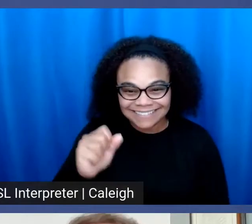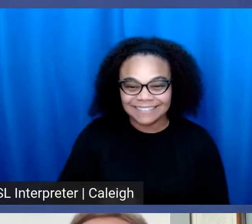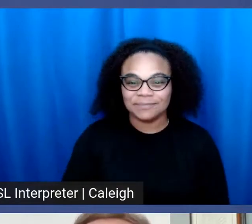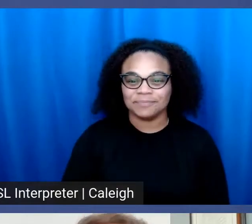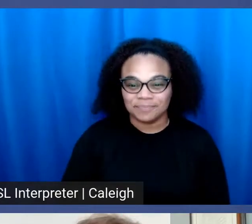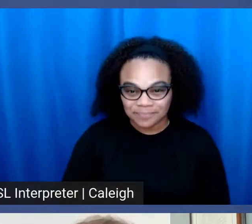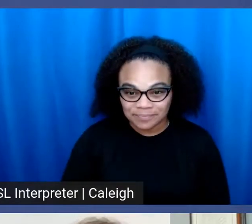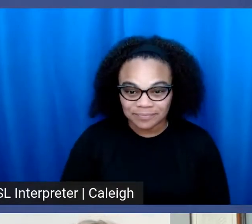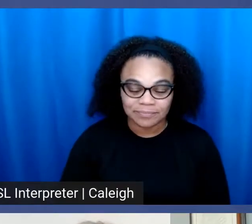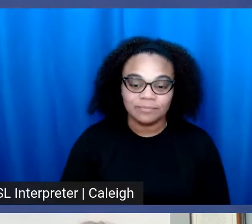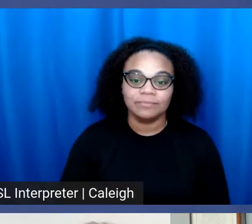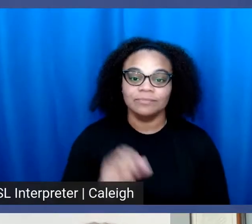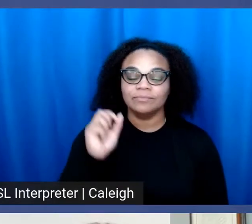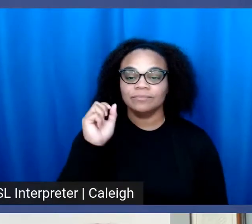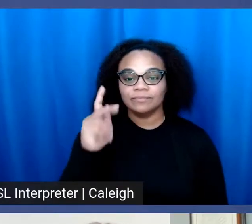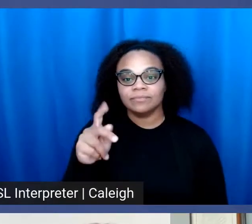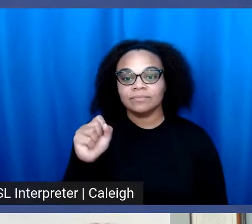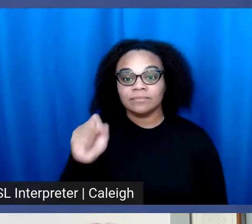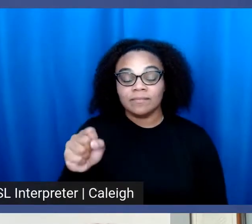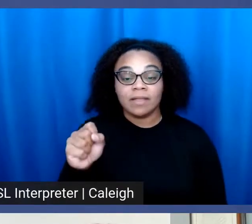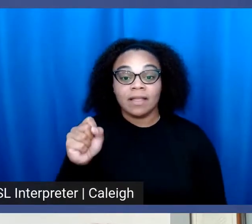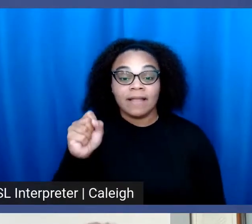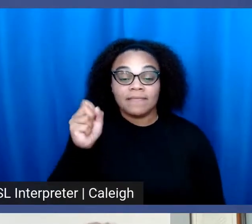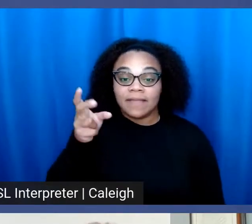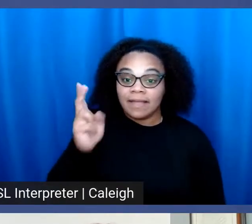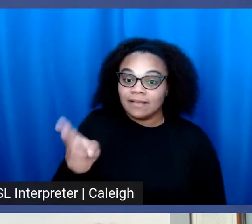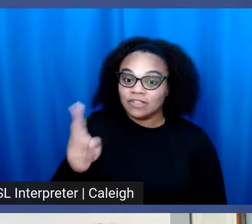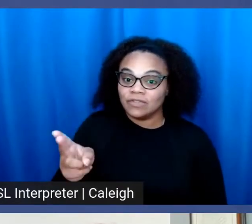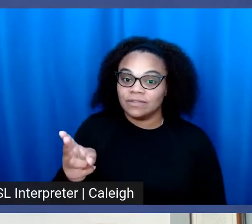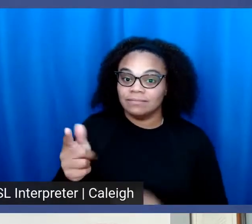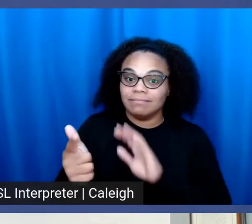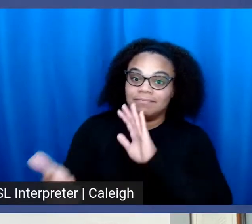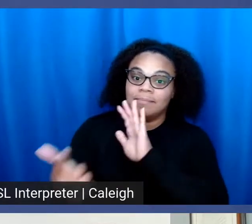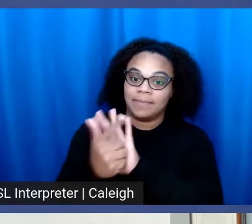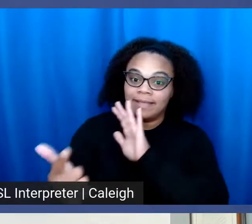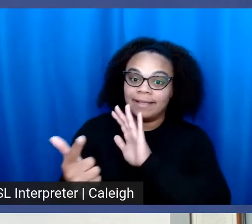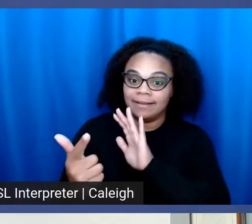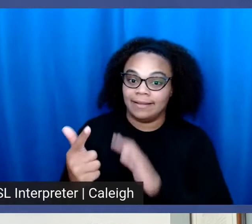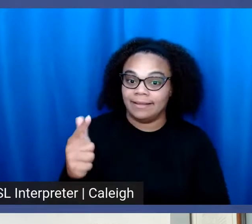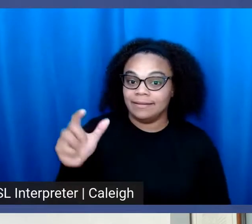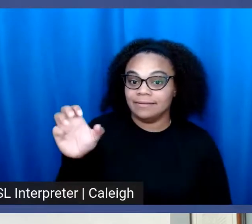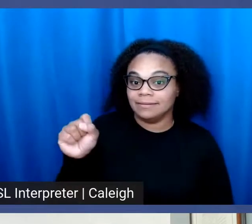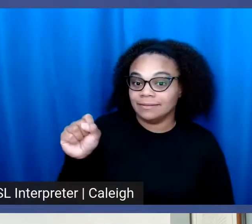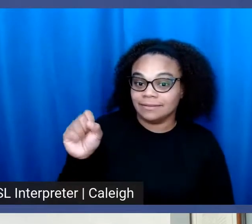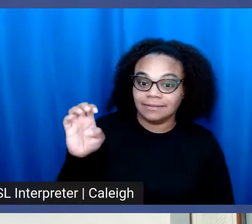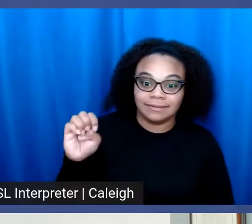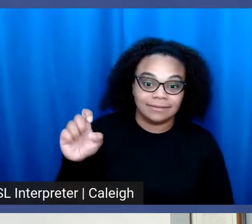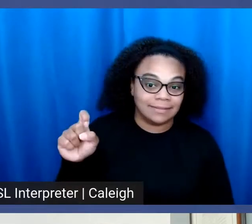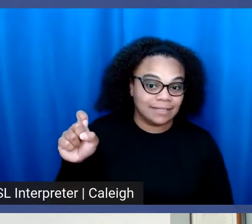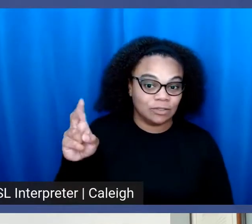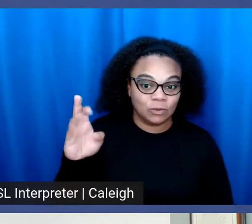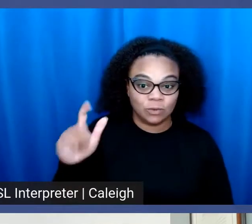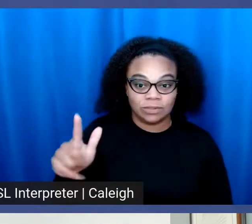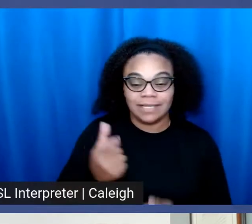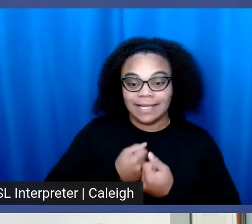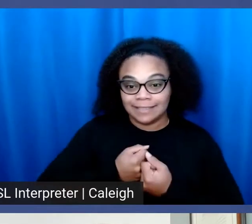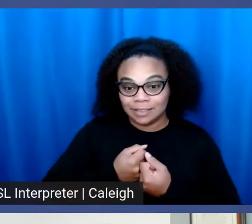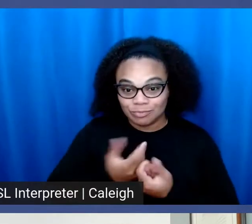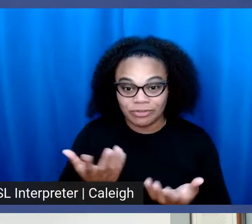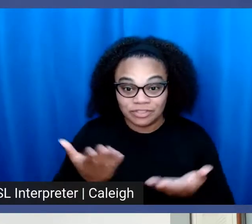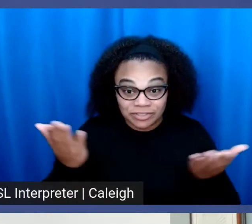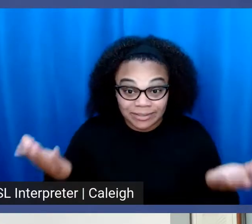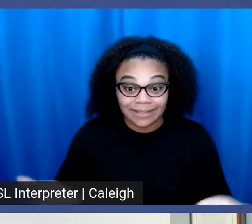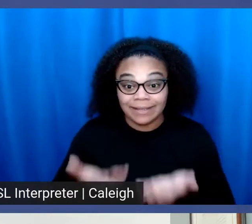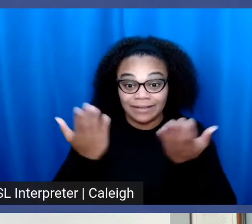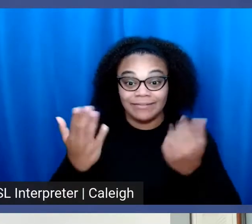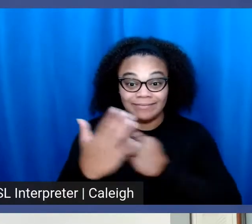think earlier, the history of banning sexual expression in particular in this country is unfortunately a long